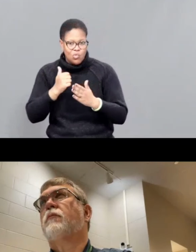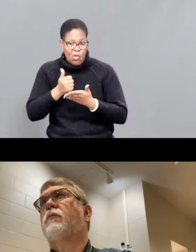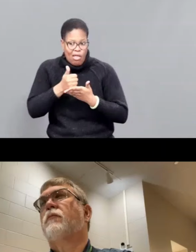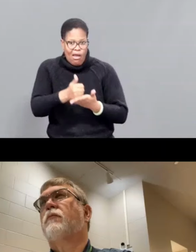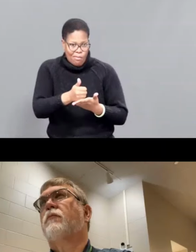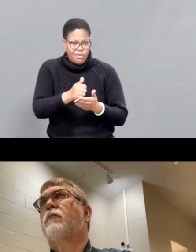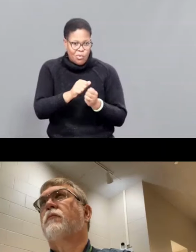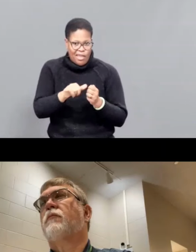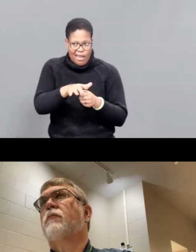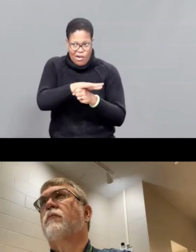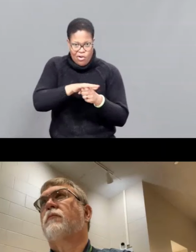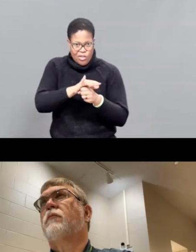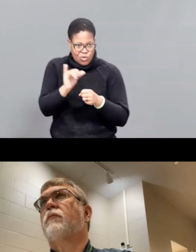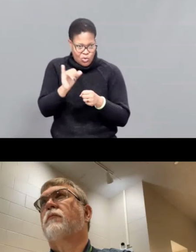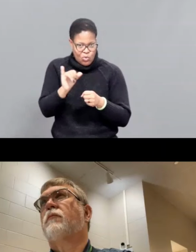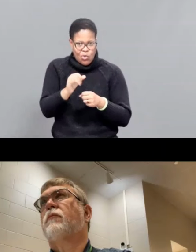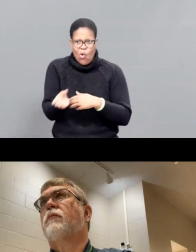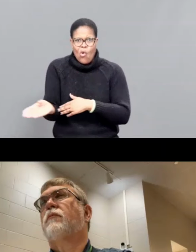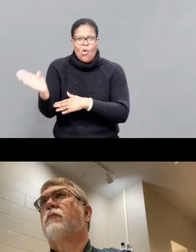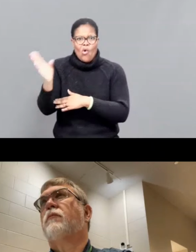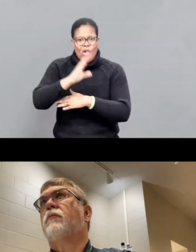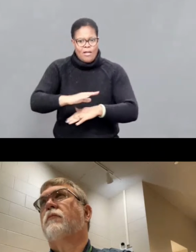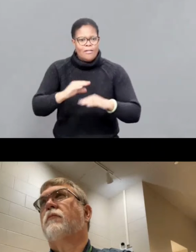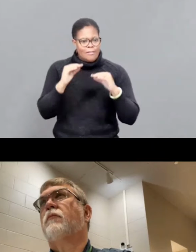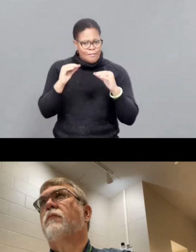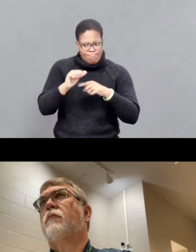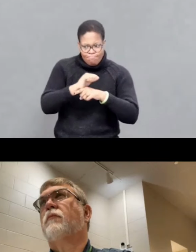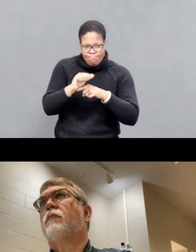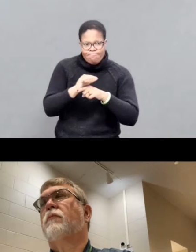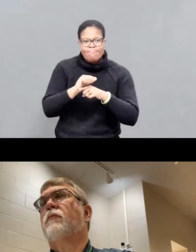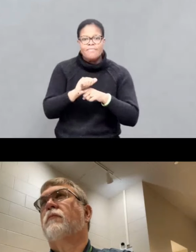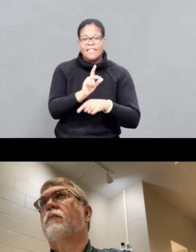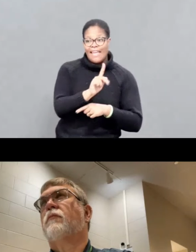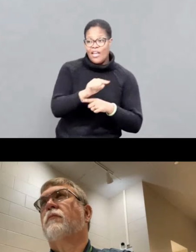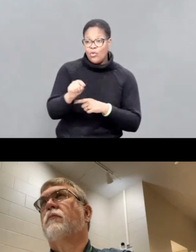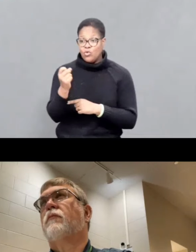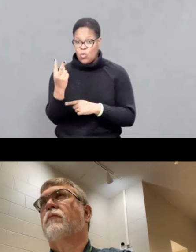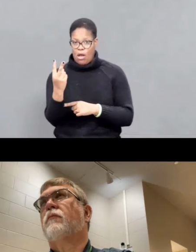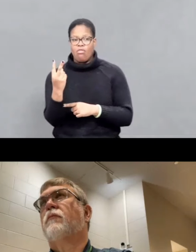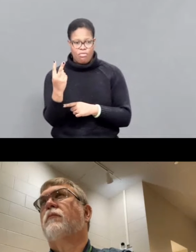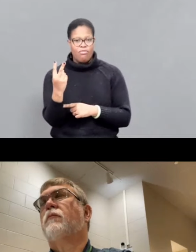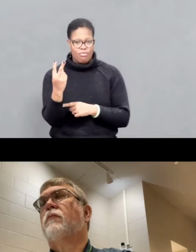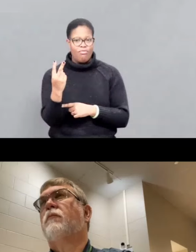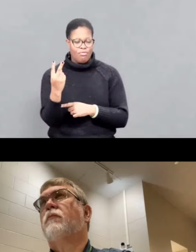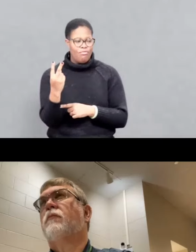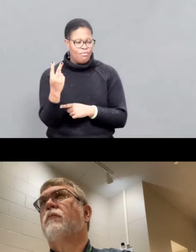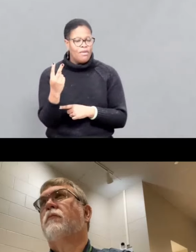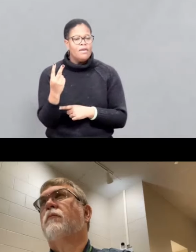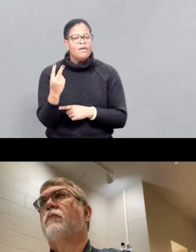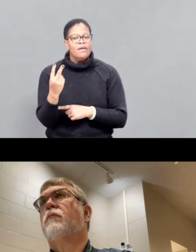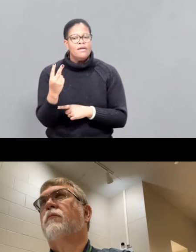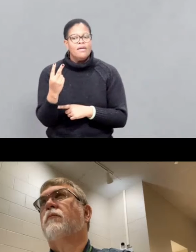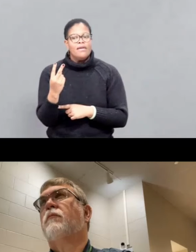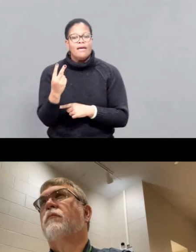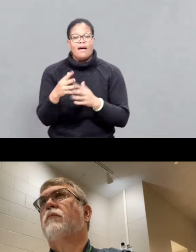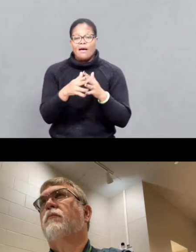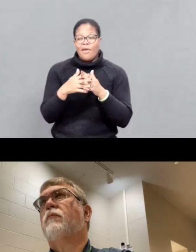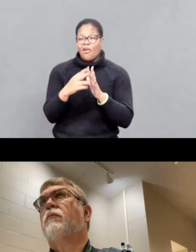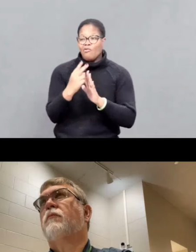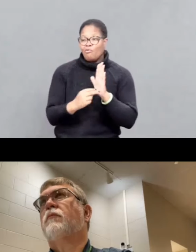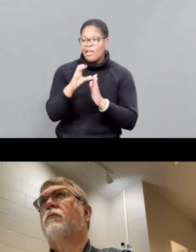area. And that was from kindergarten through 12th grade that received that training. They will come back